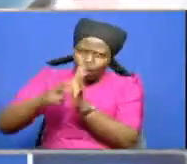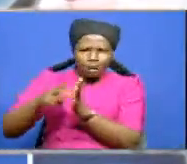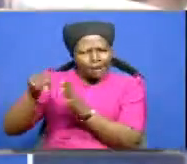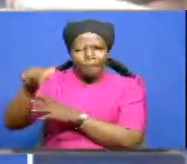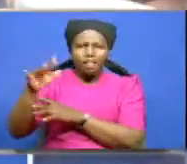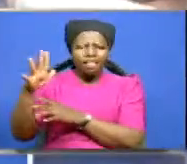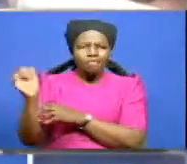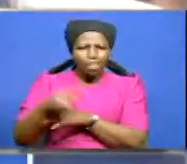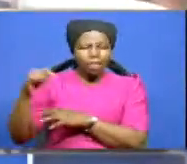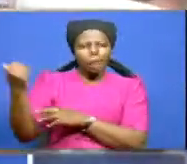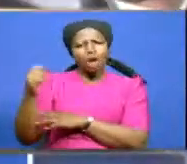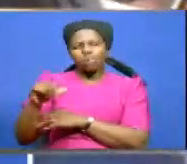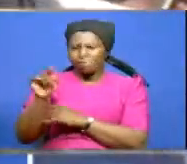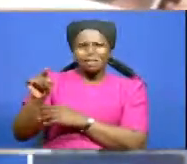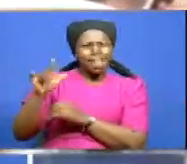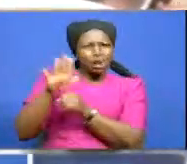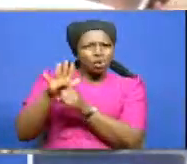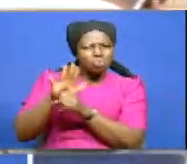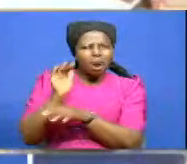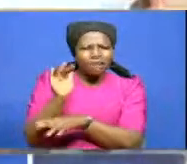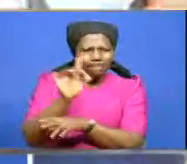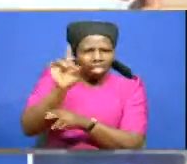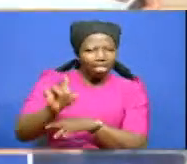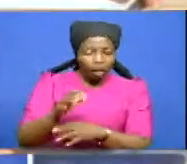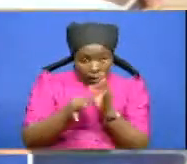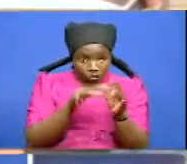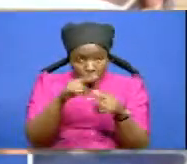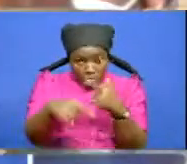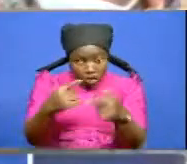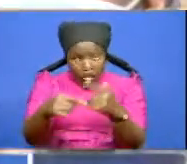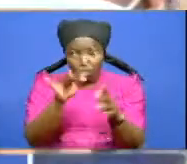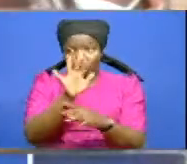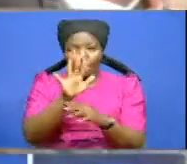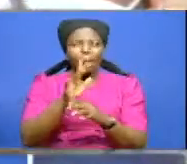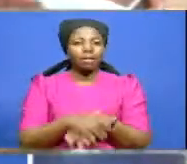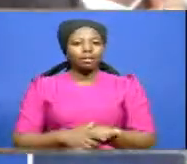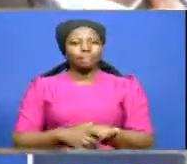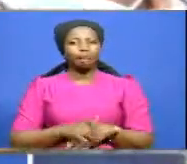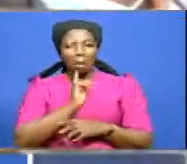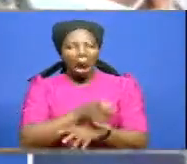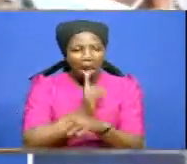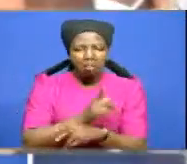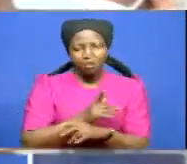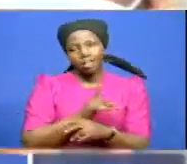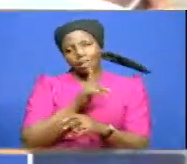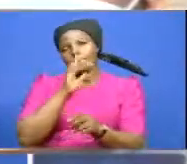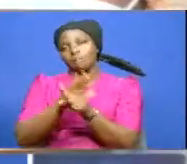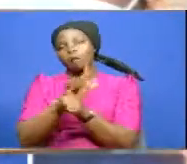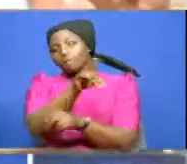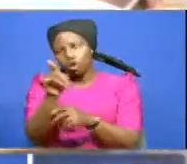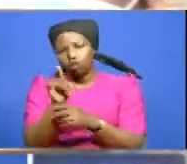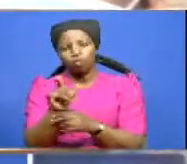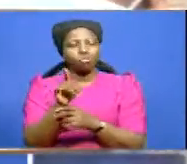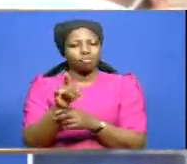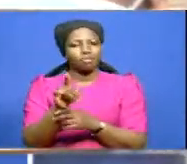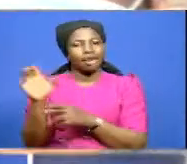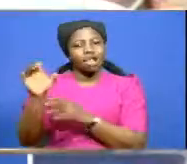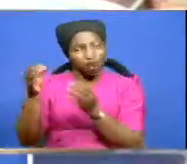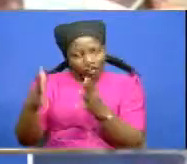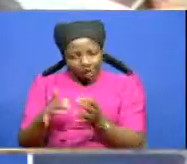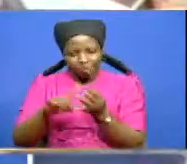to ask? But if you continue with your threats, I can assure you, none of the clinical officers and the